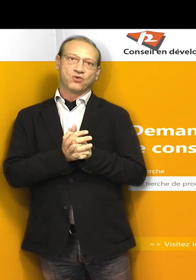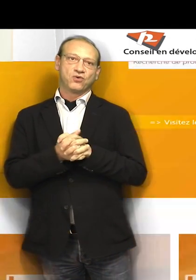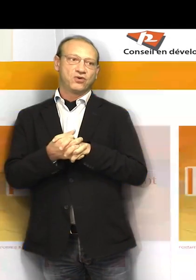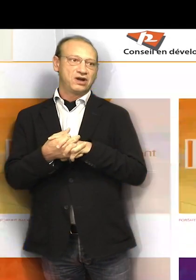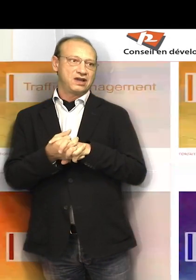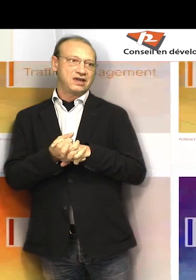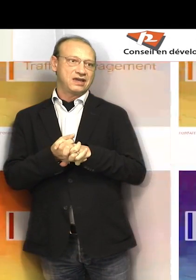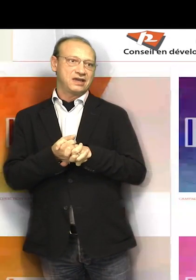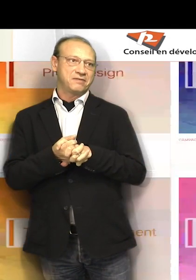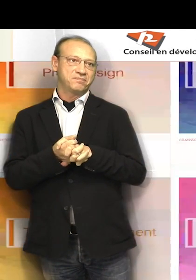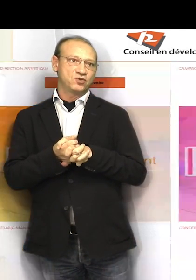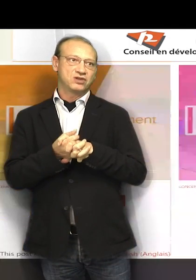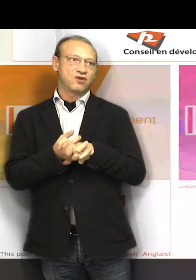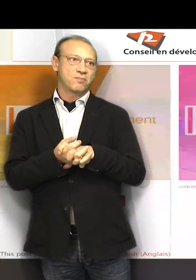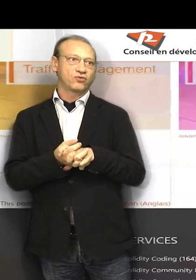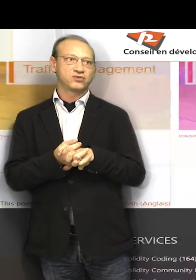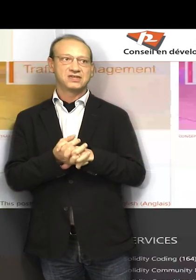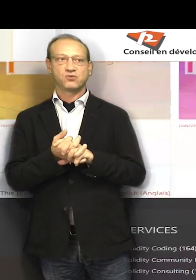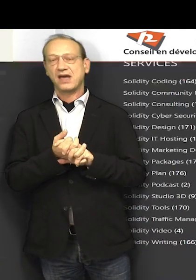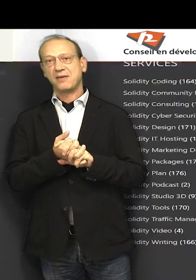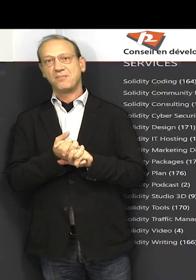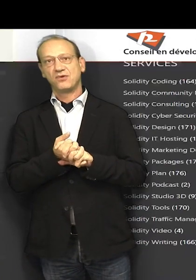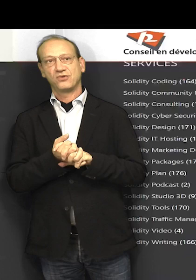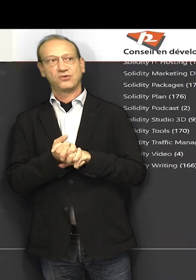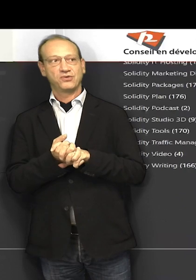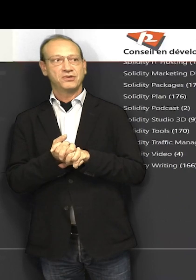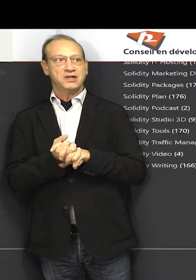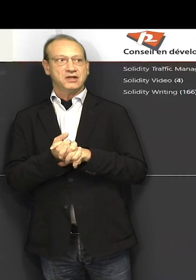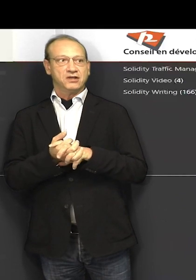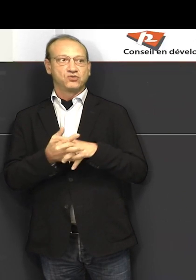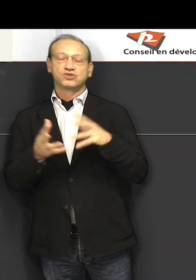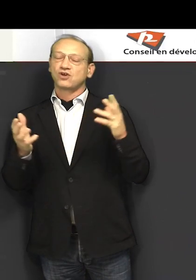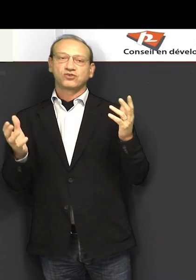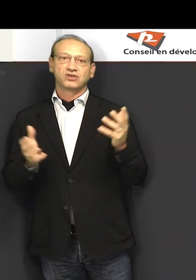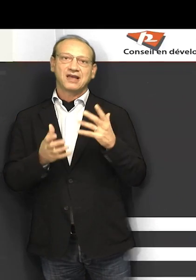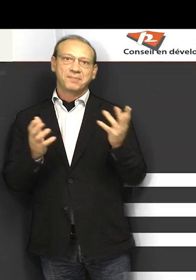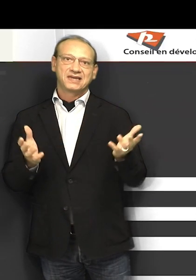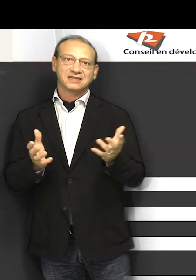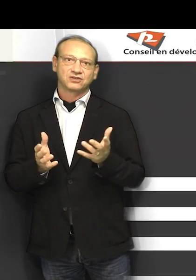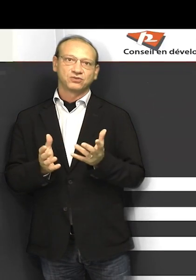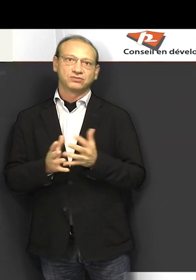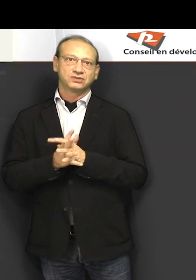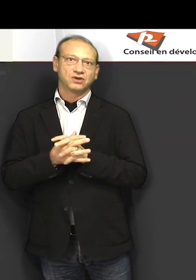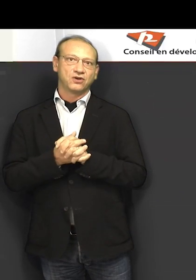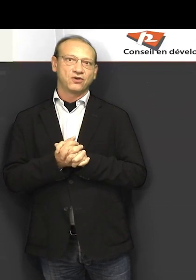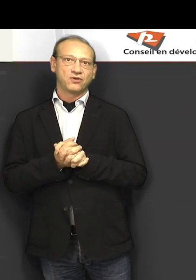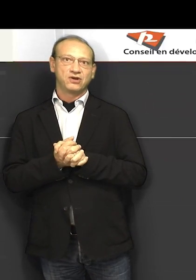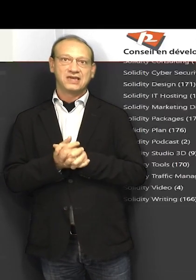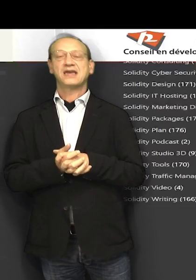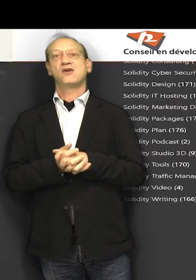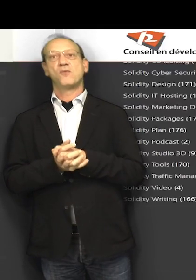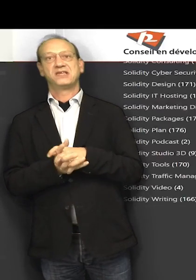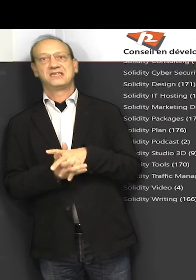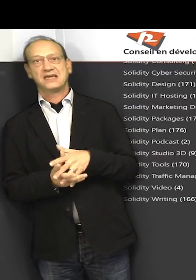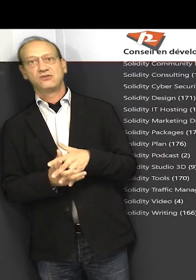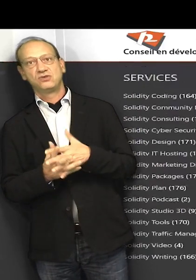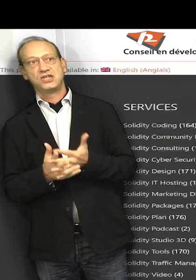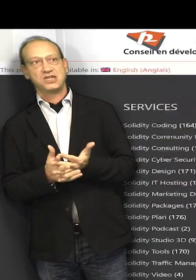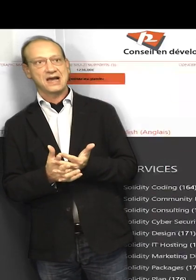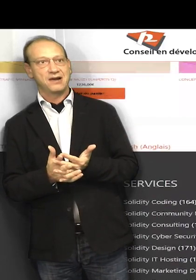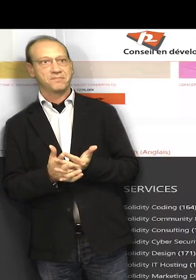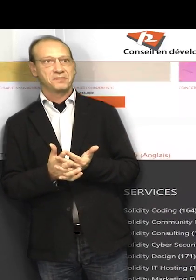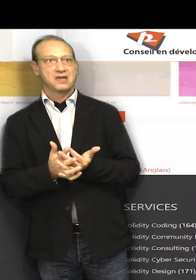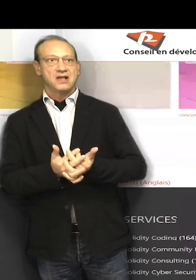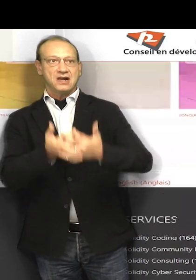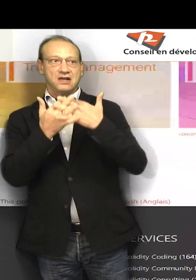no installation, you'll be up and running in no time. Best of all, our team of experts are available 24/7